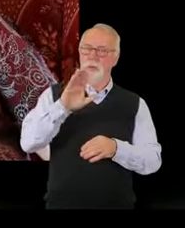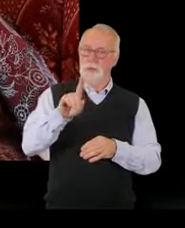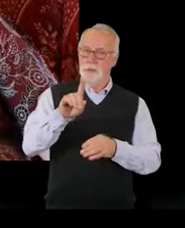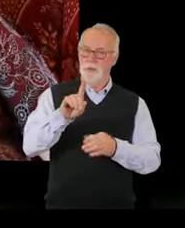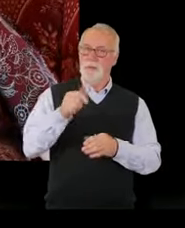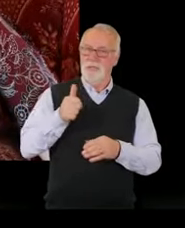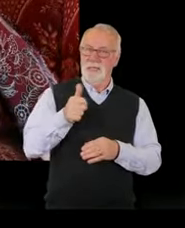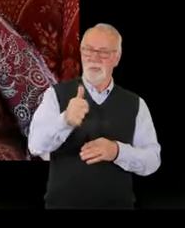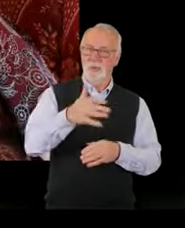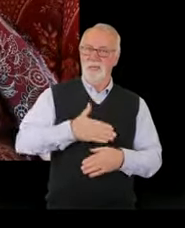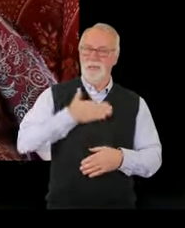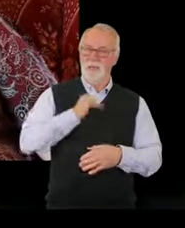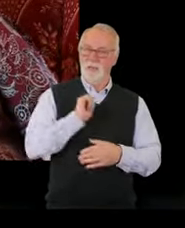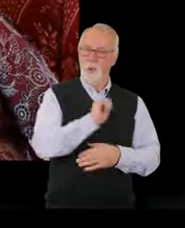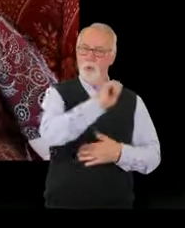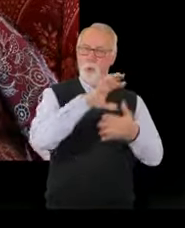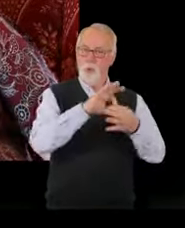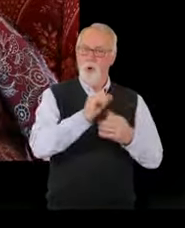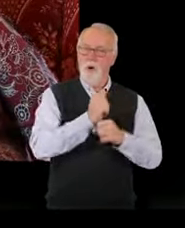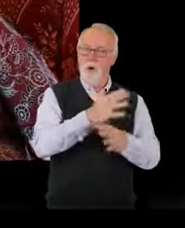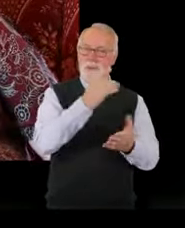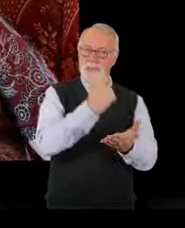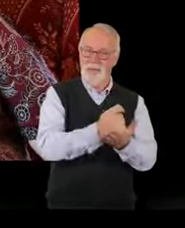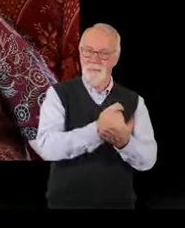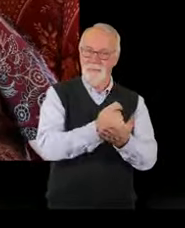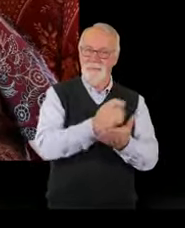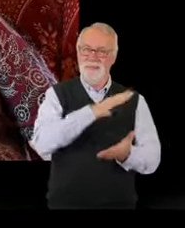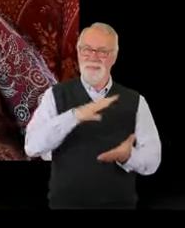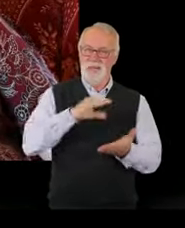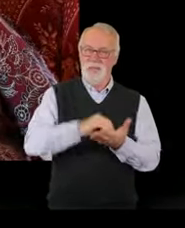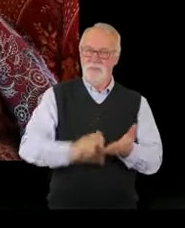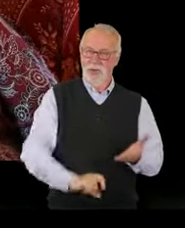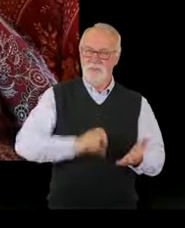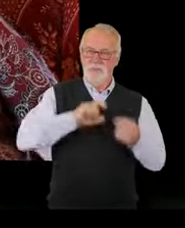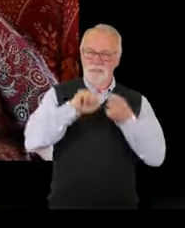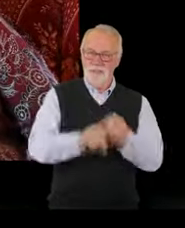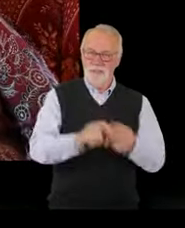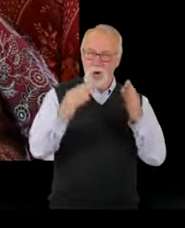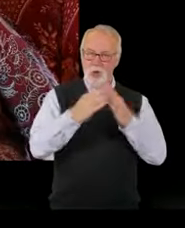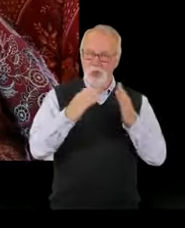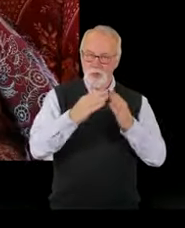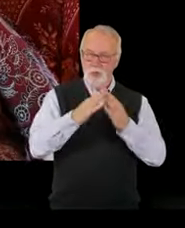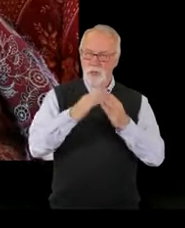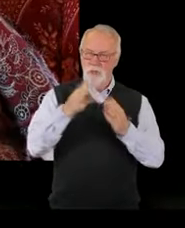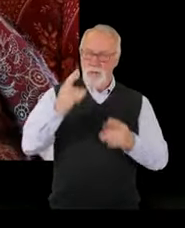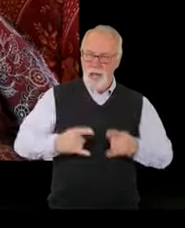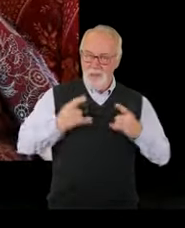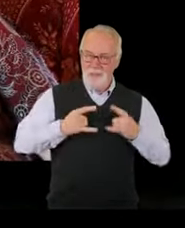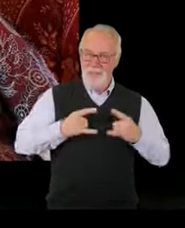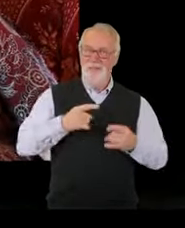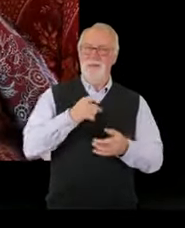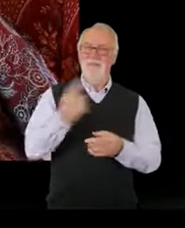own home all the time. He has the confidence then just to stay in the house and be happy there,